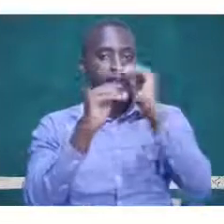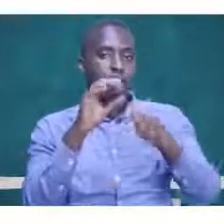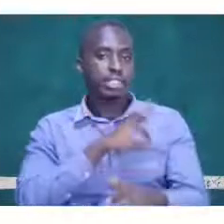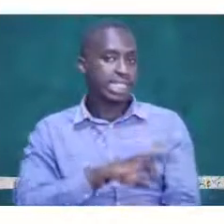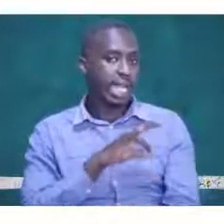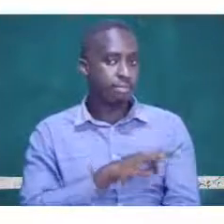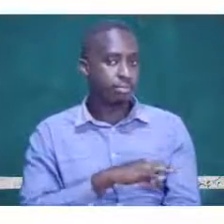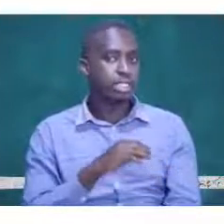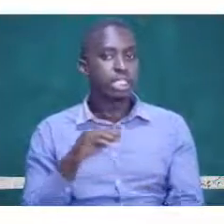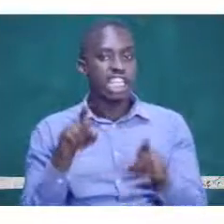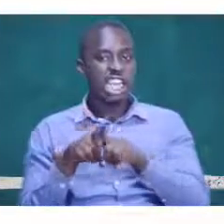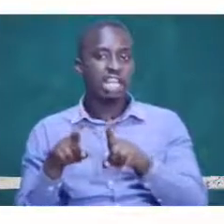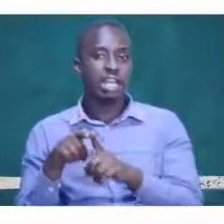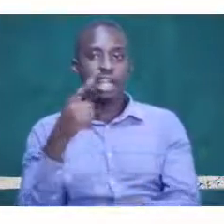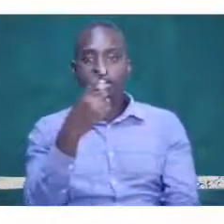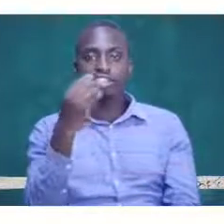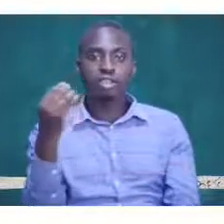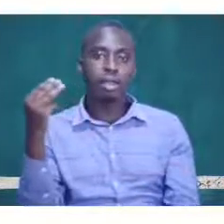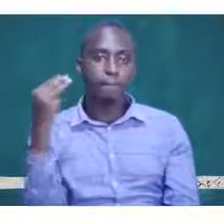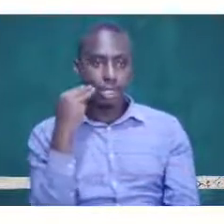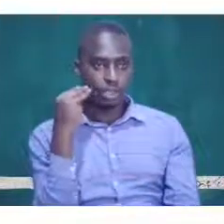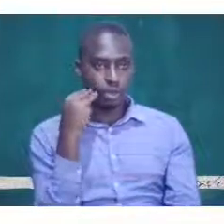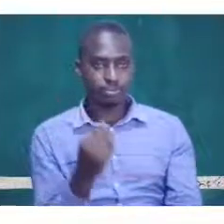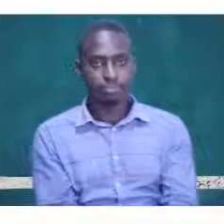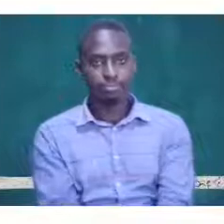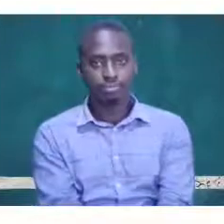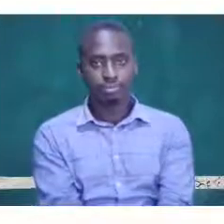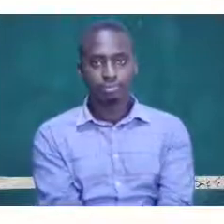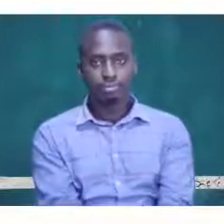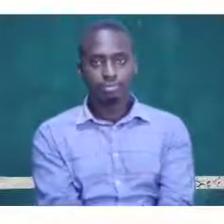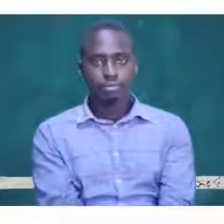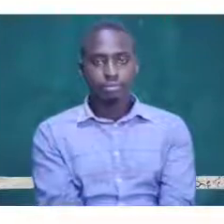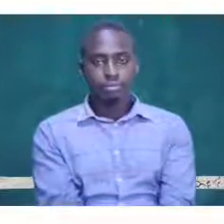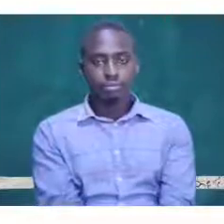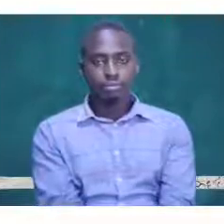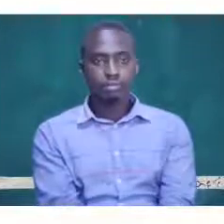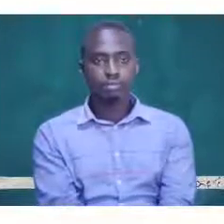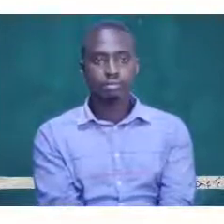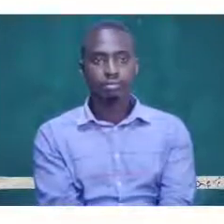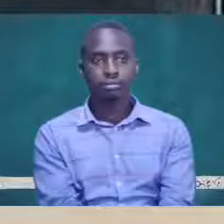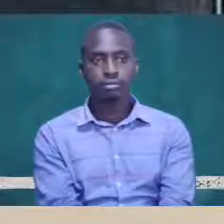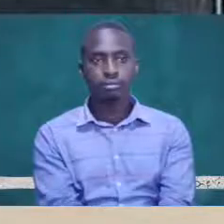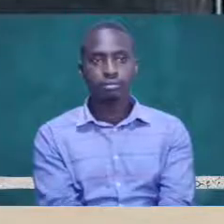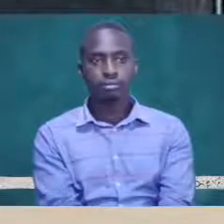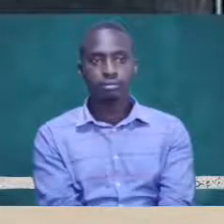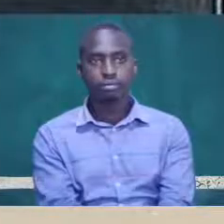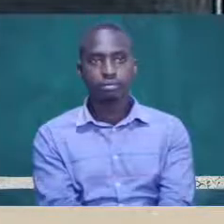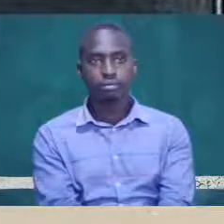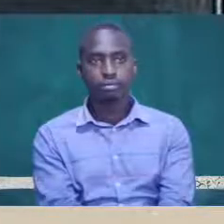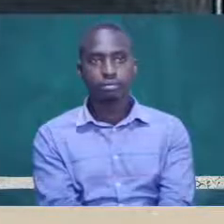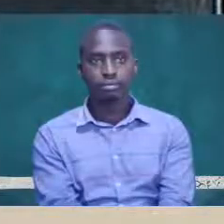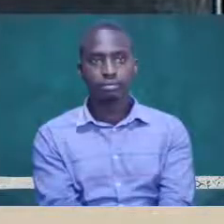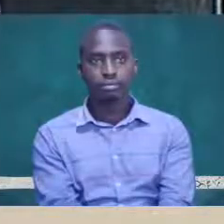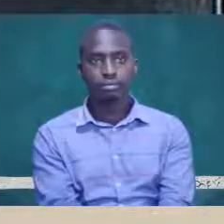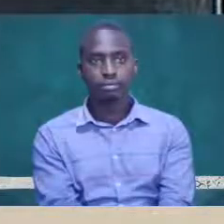income. The final level of income. The final level of income, which is